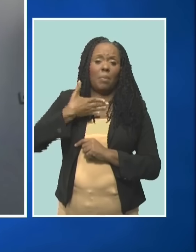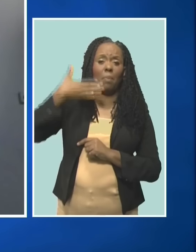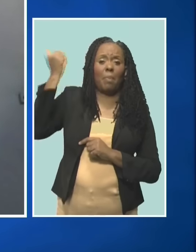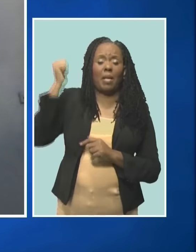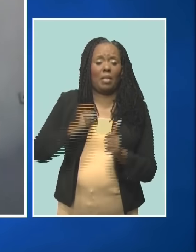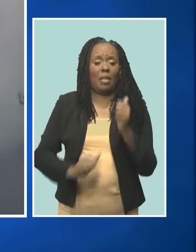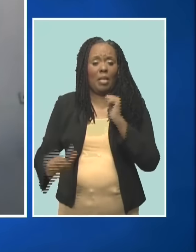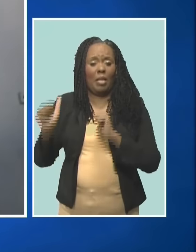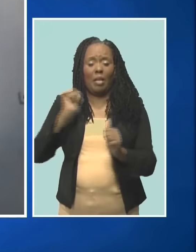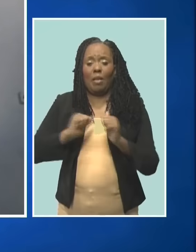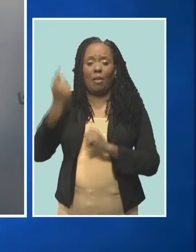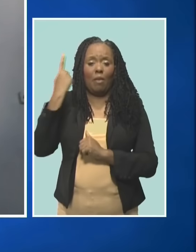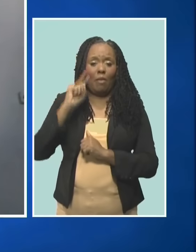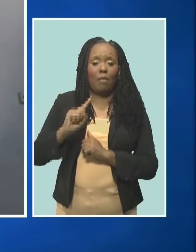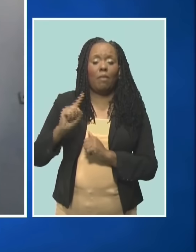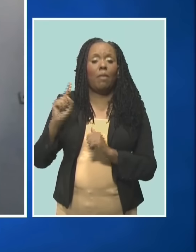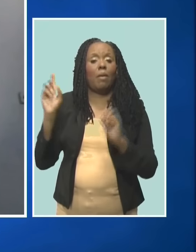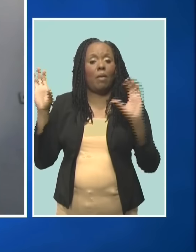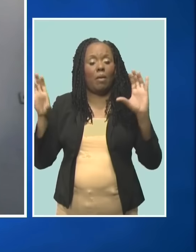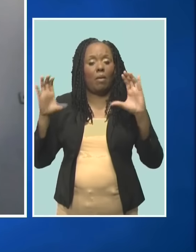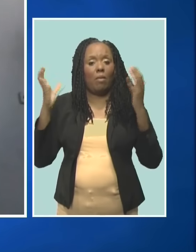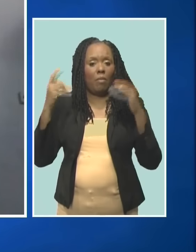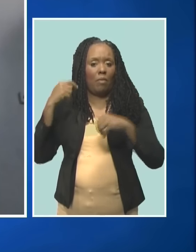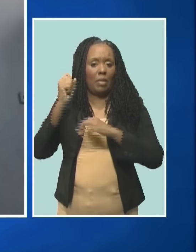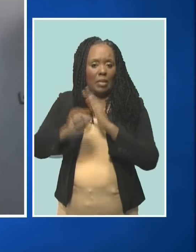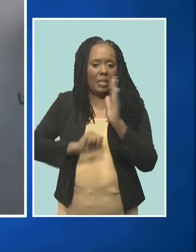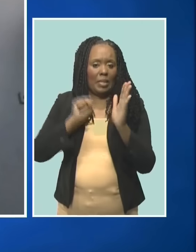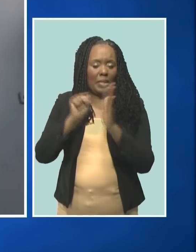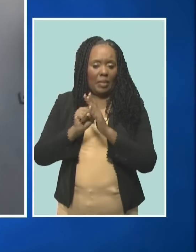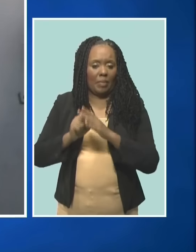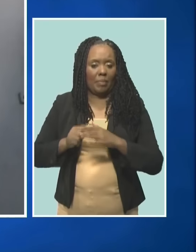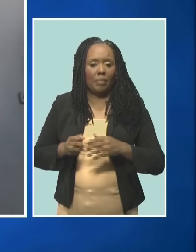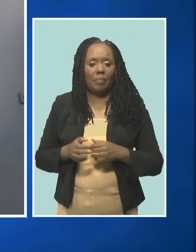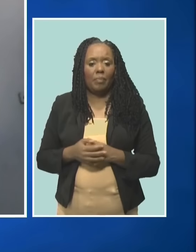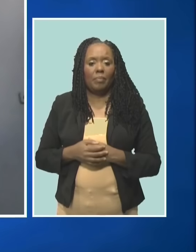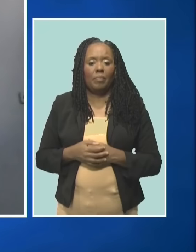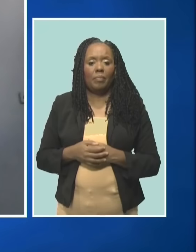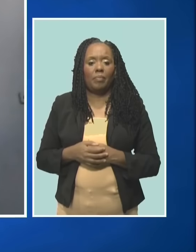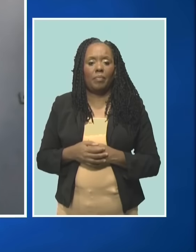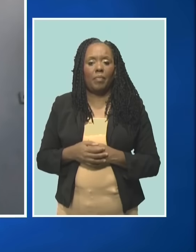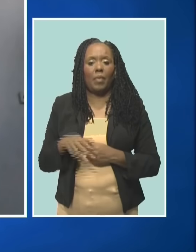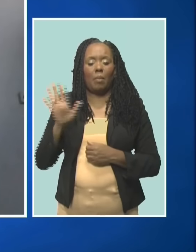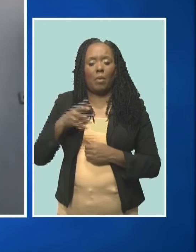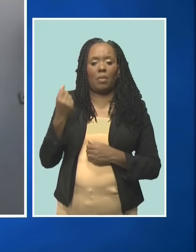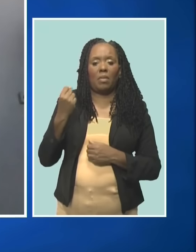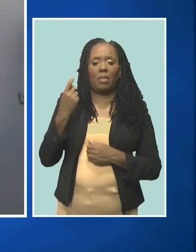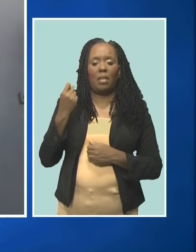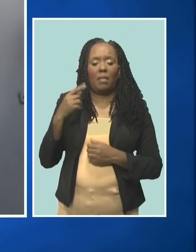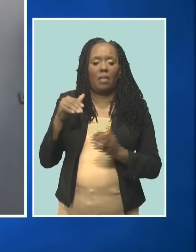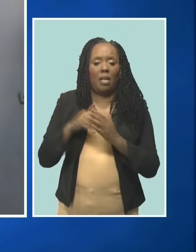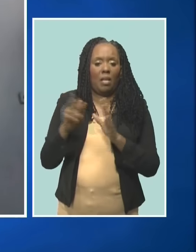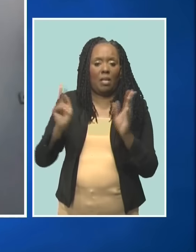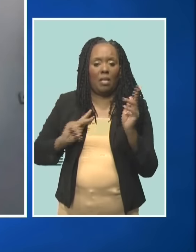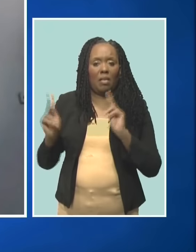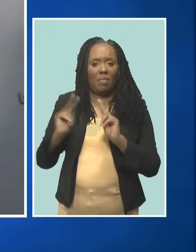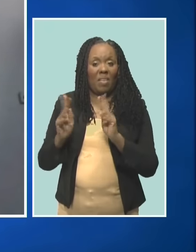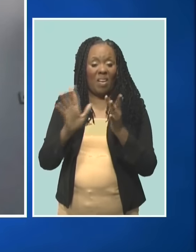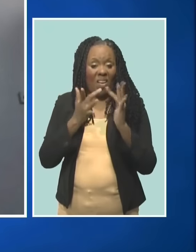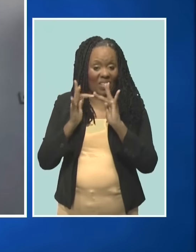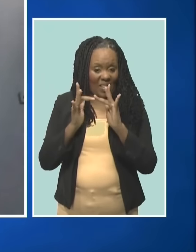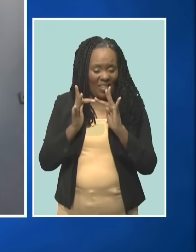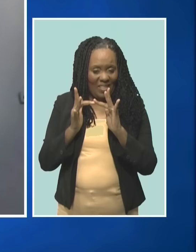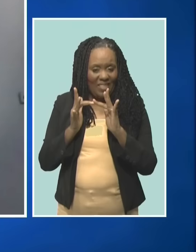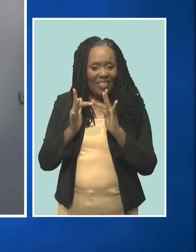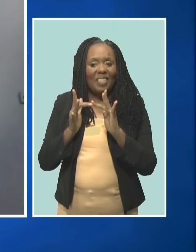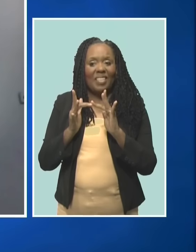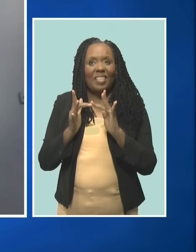the entire season. Reportedly over 11,000 persons online alone, and